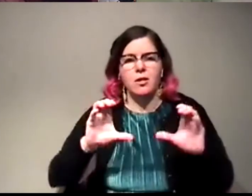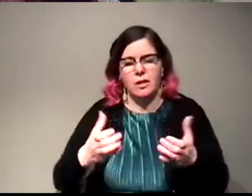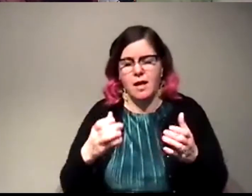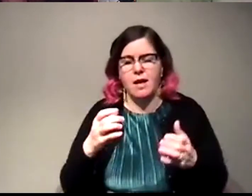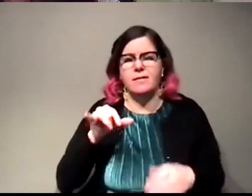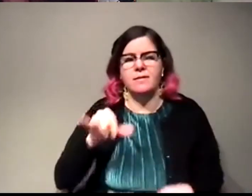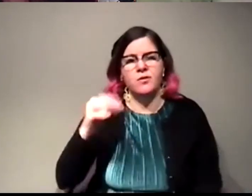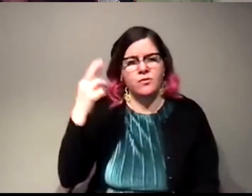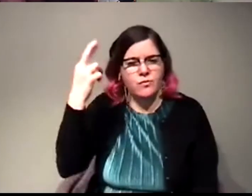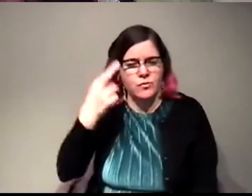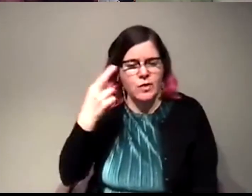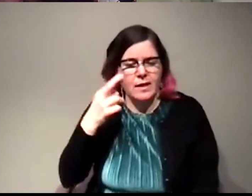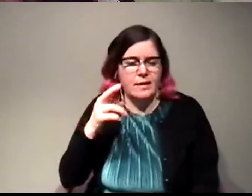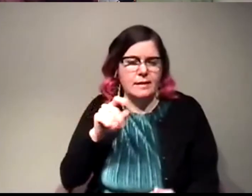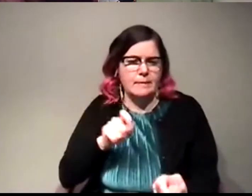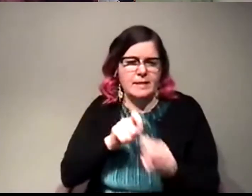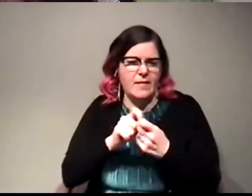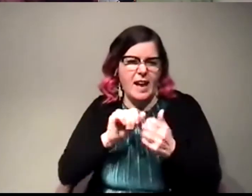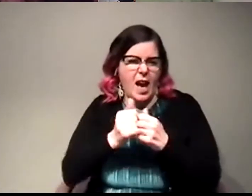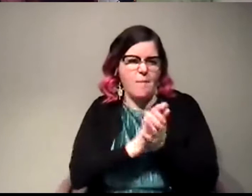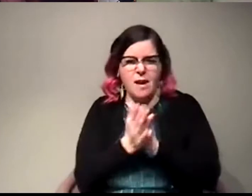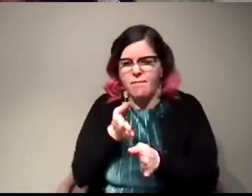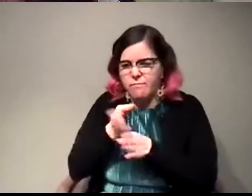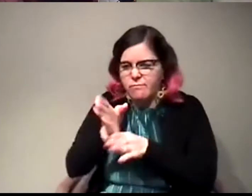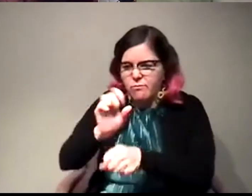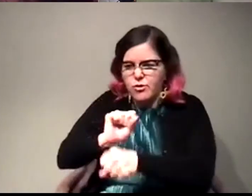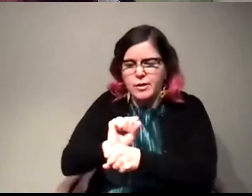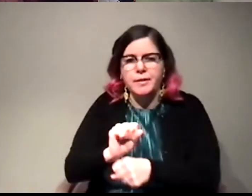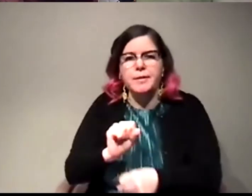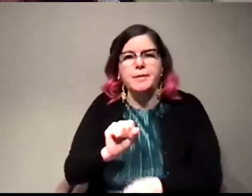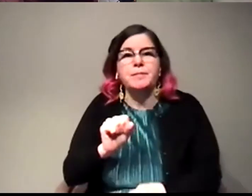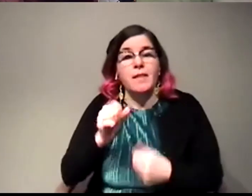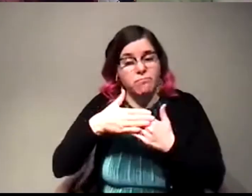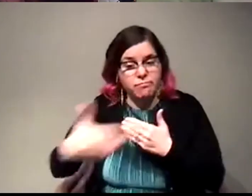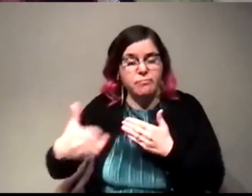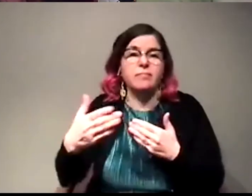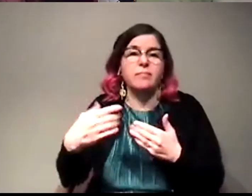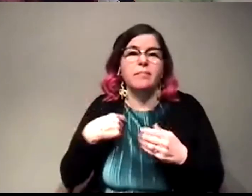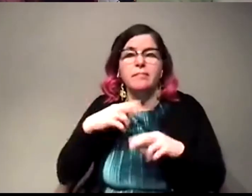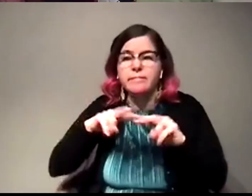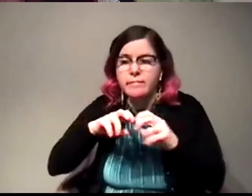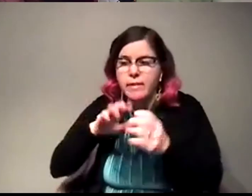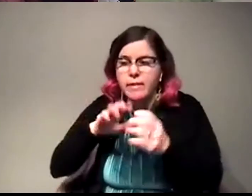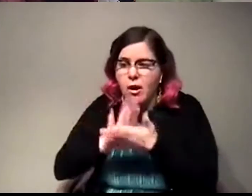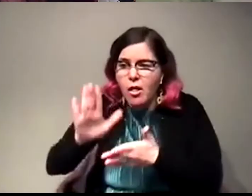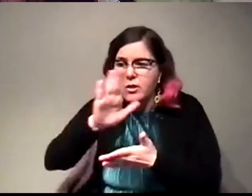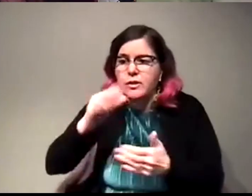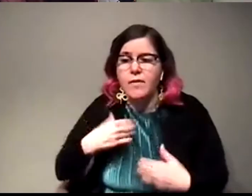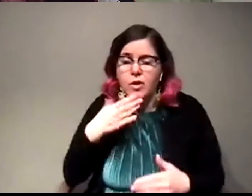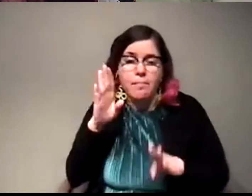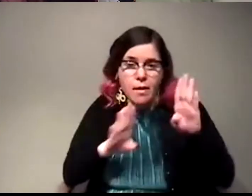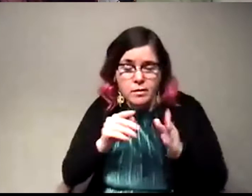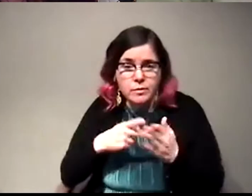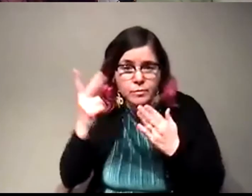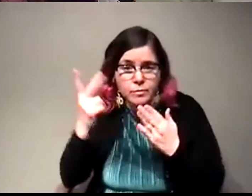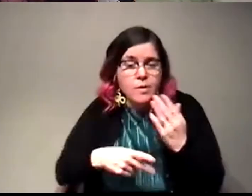the ways specifically that I could try to turn this into a career. So from there, I started looking into colleges that had good biology programs